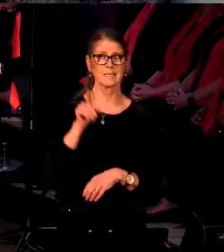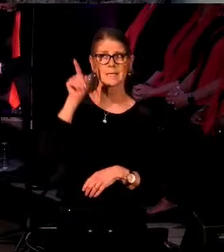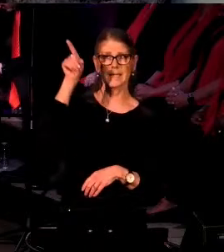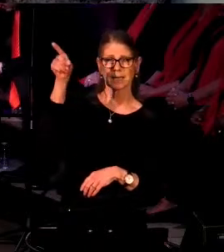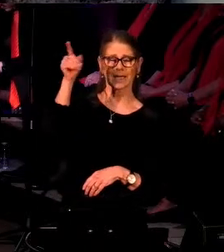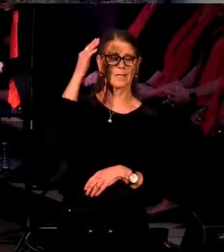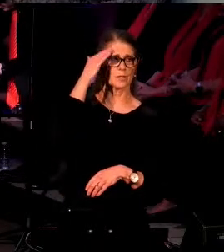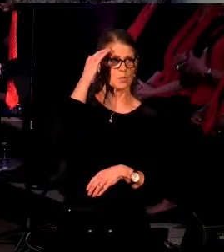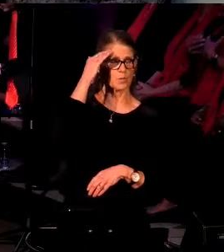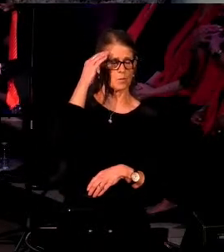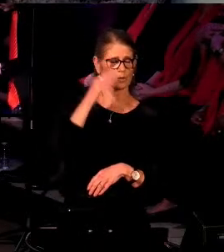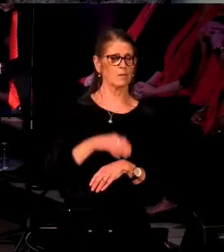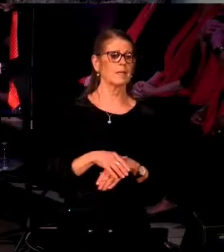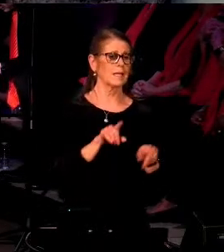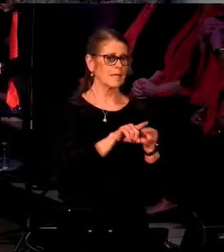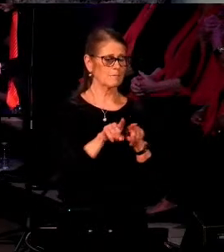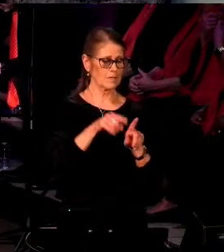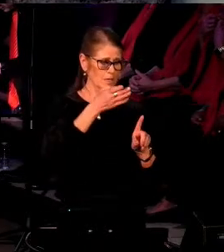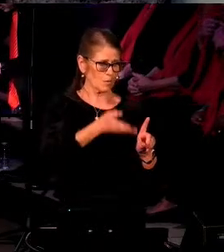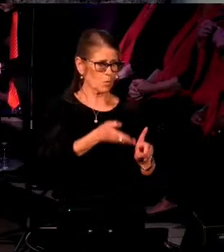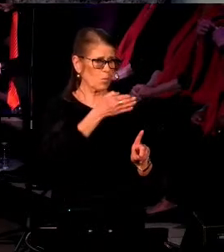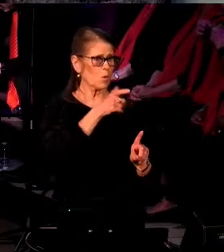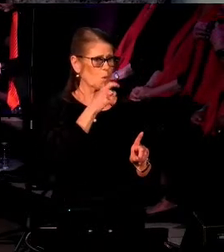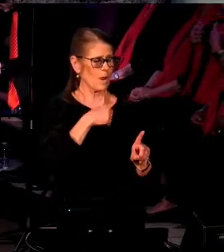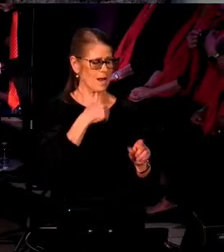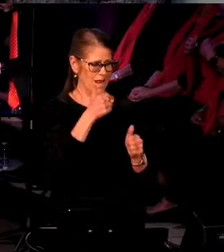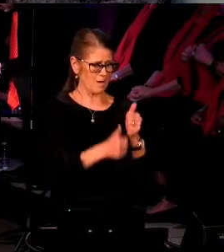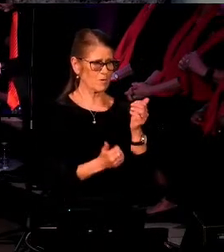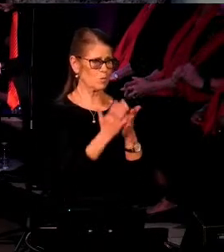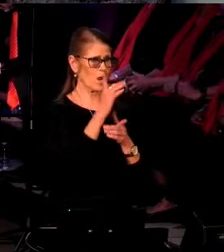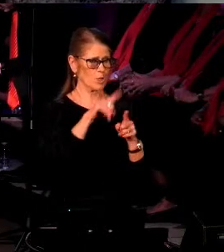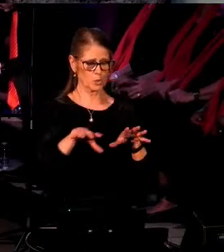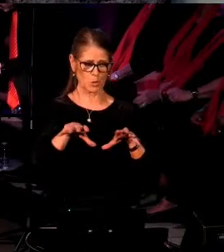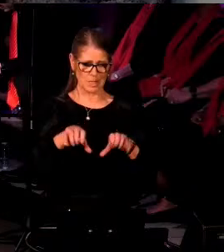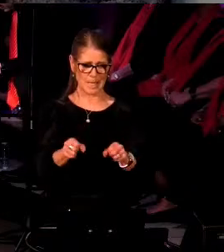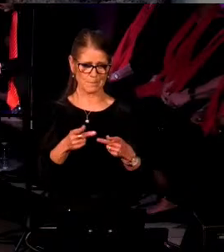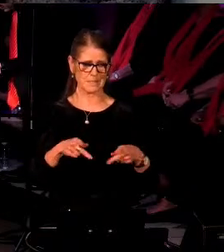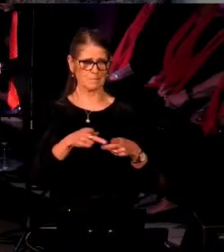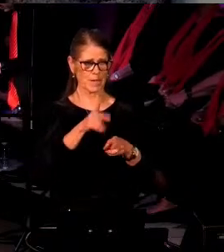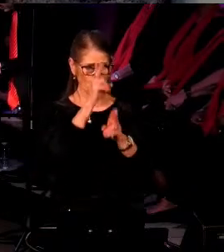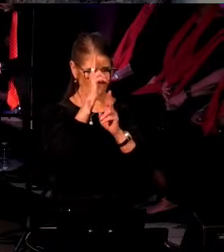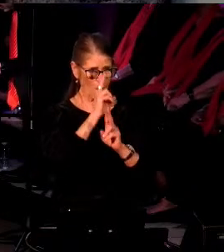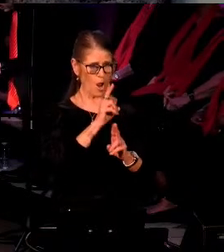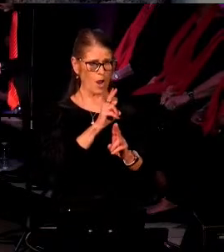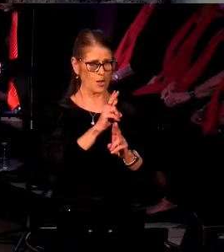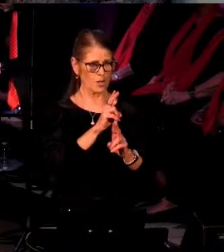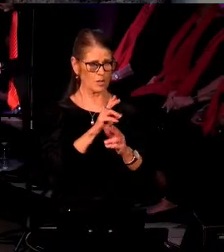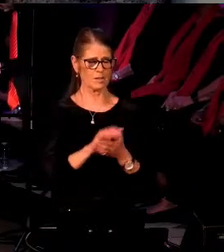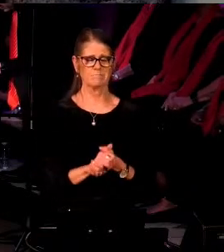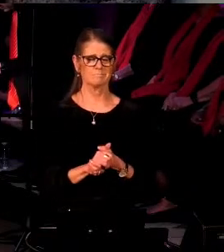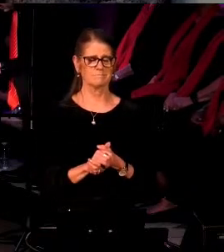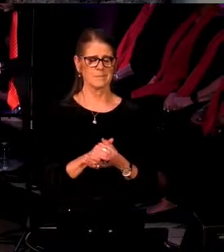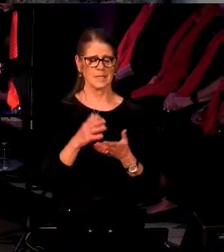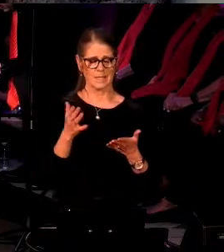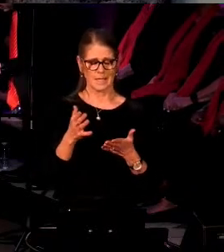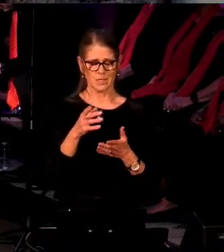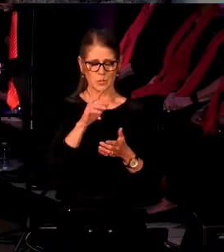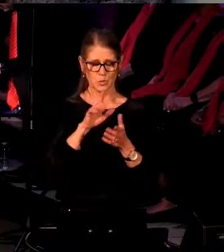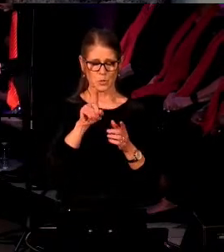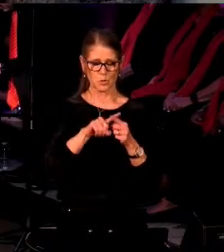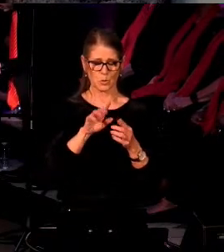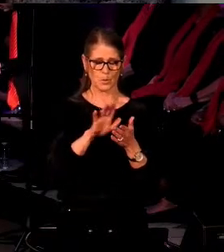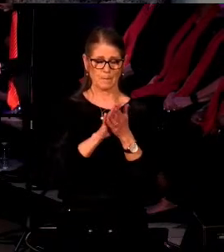Even as the one who had every right to claim the space of honor, be literally worshipped and